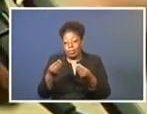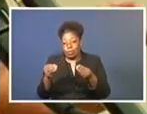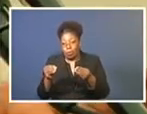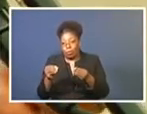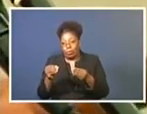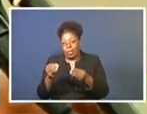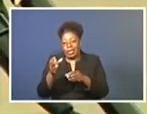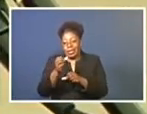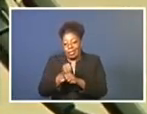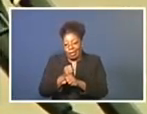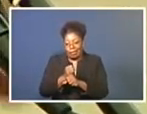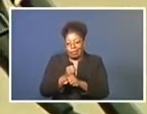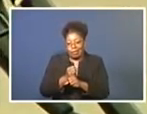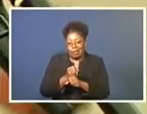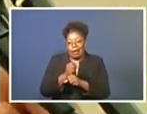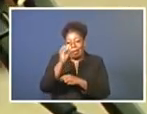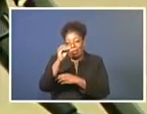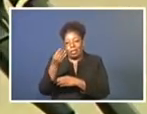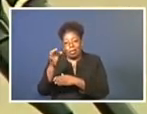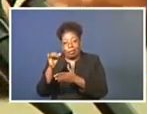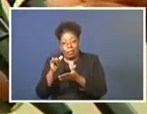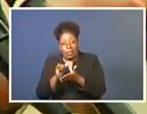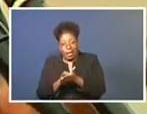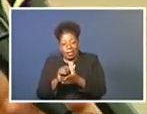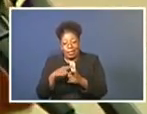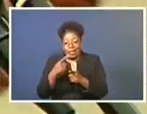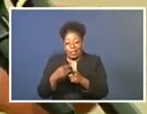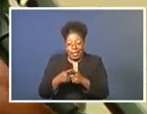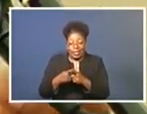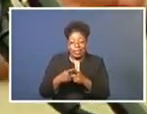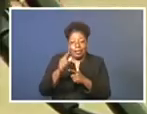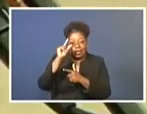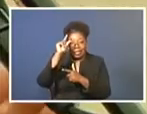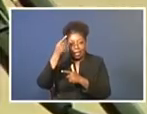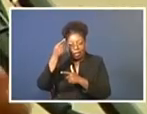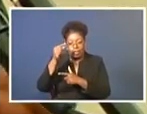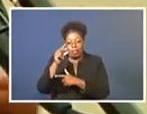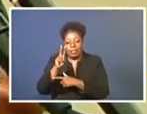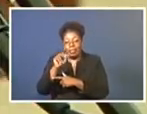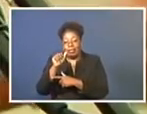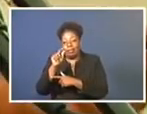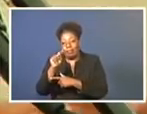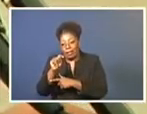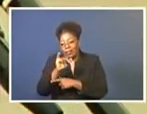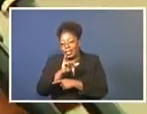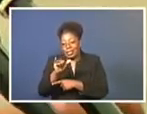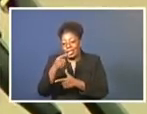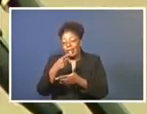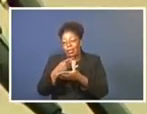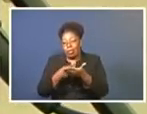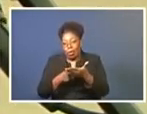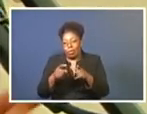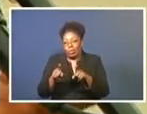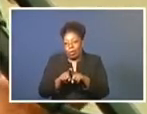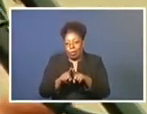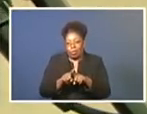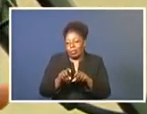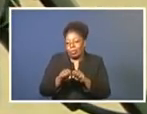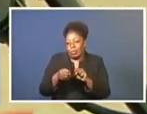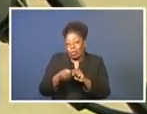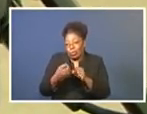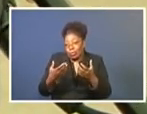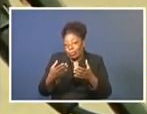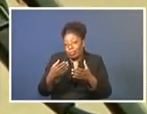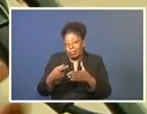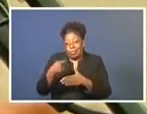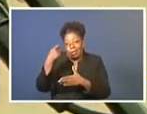in, gets a percentage of that. And then there's the government VAT on that same cost as well. So high